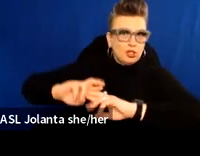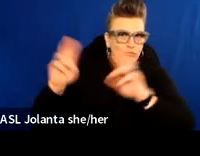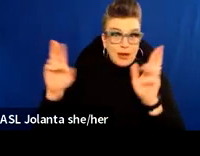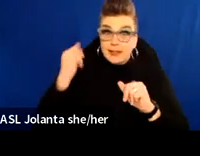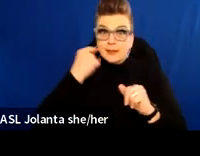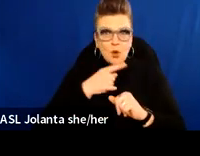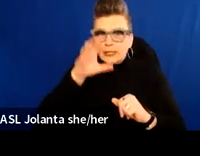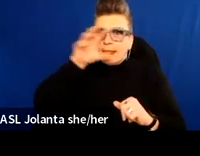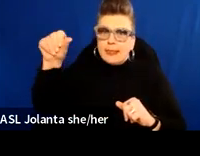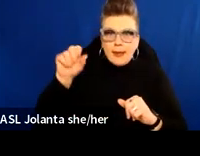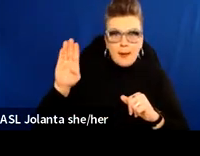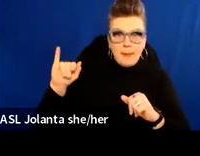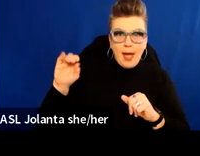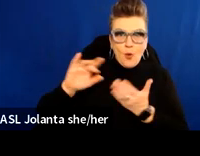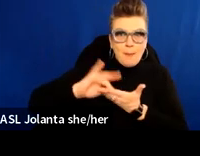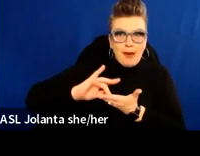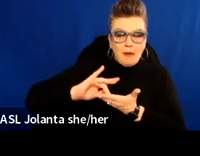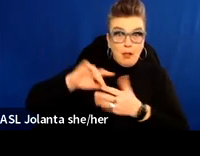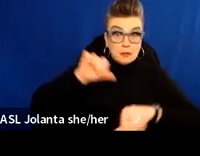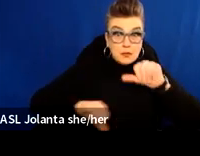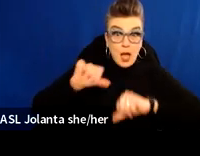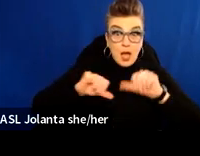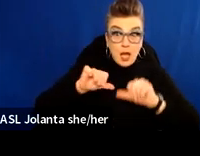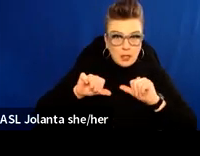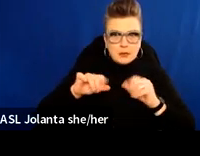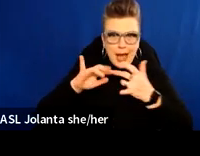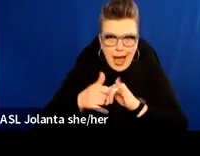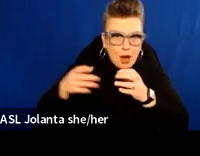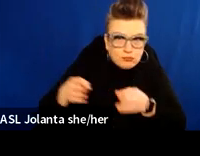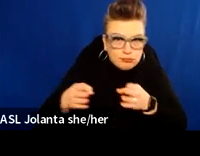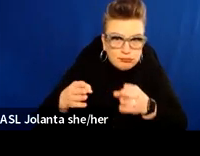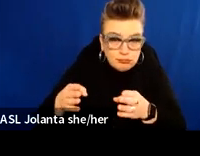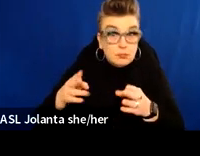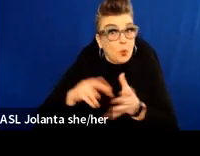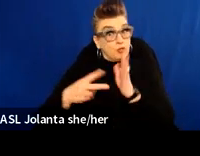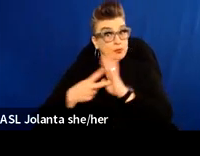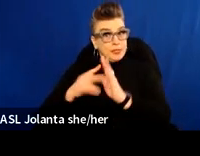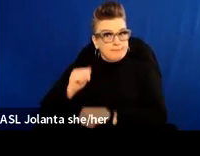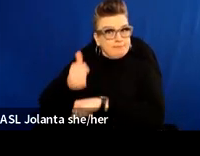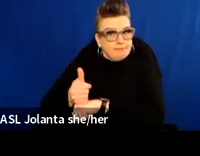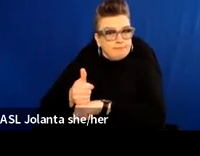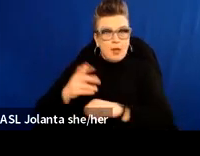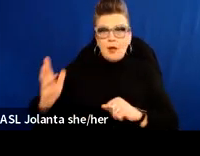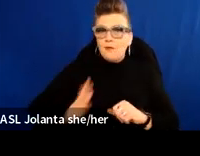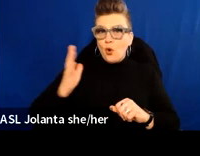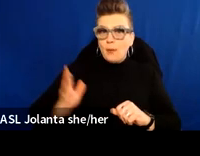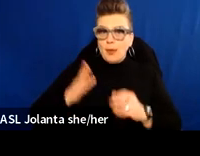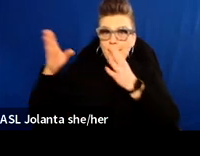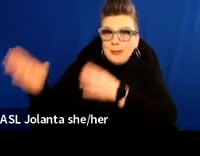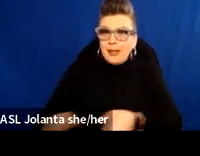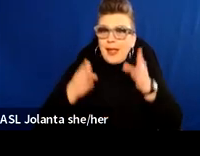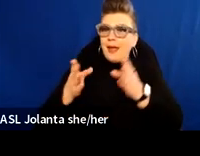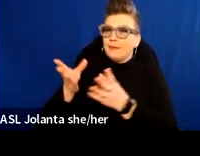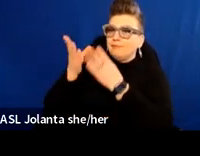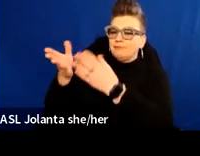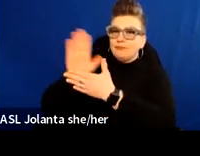sciences we have to create a formal plan in partnership with that with that college or university and then